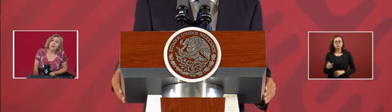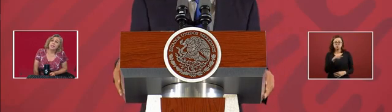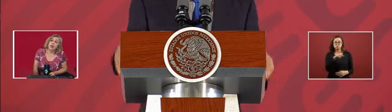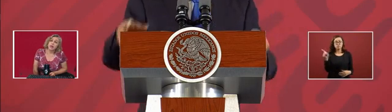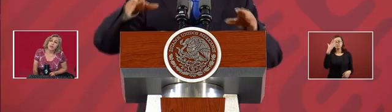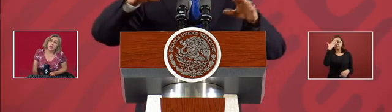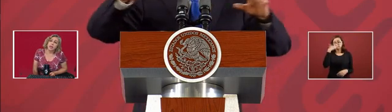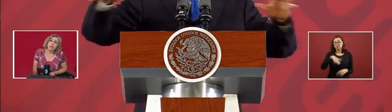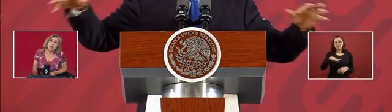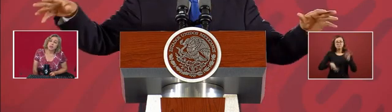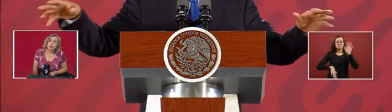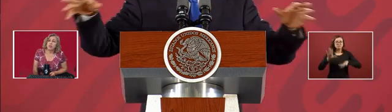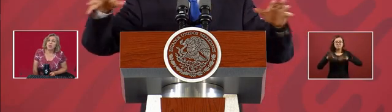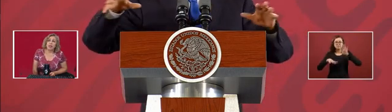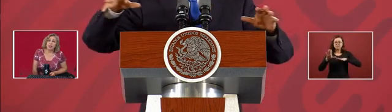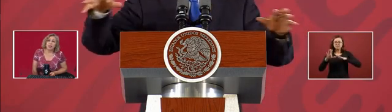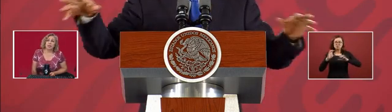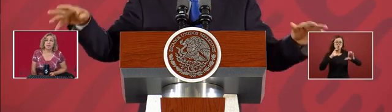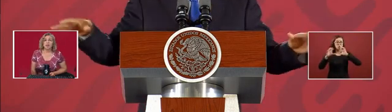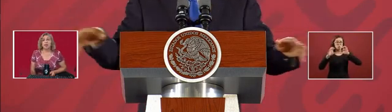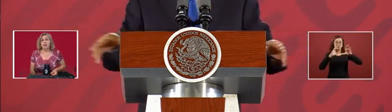for dengue?